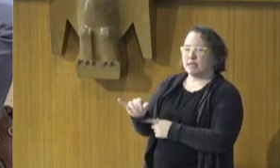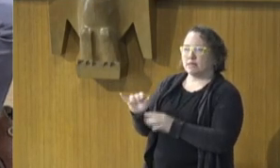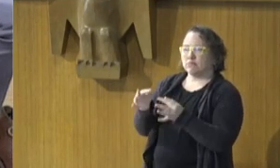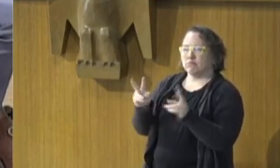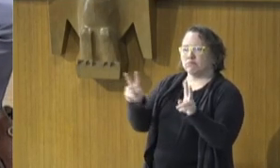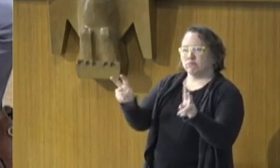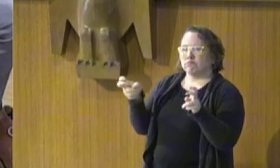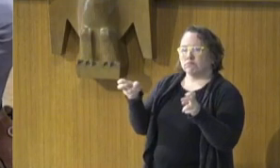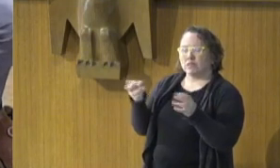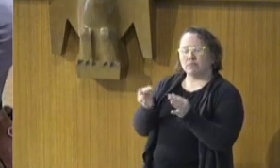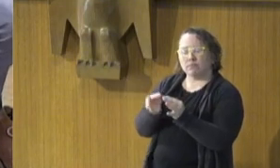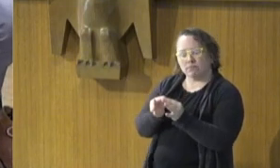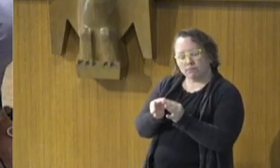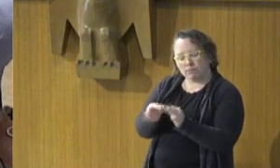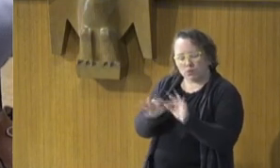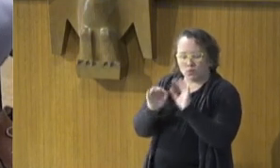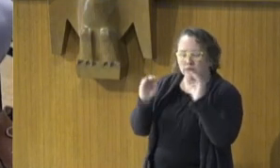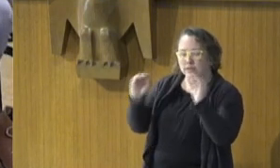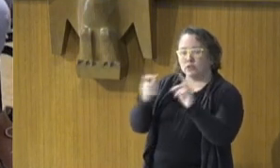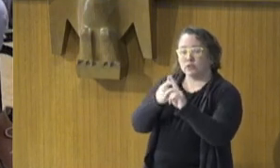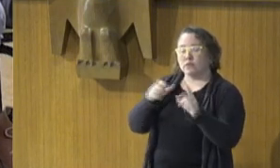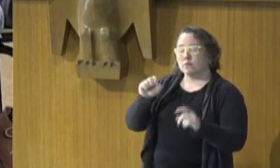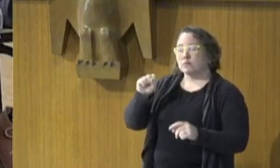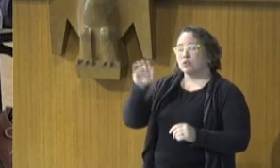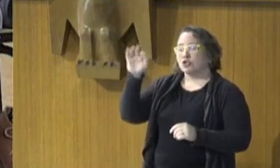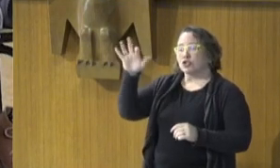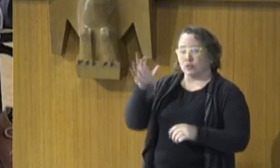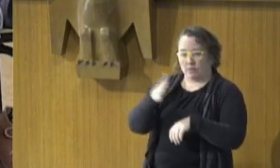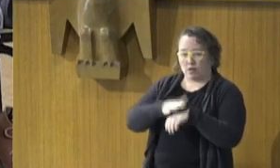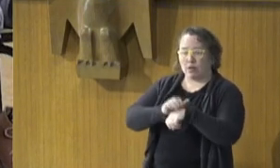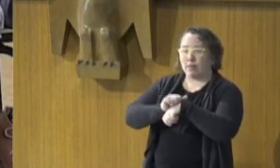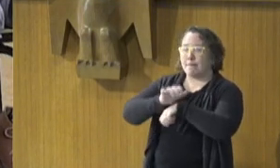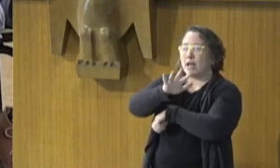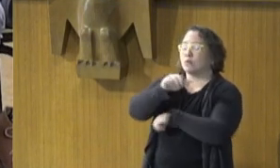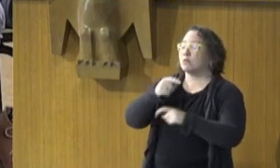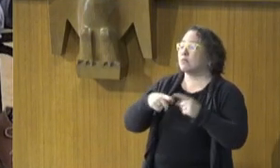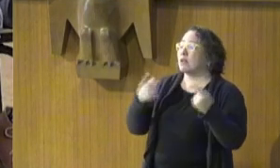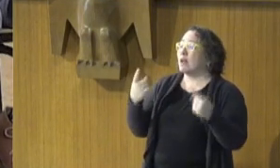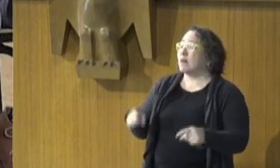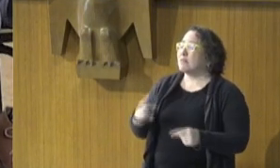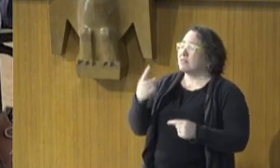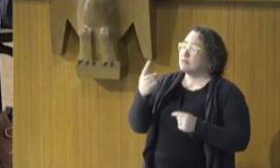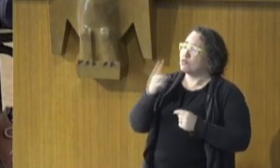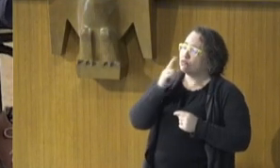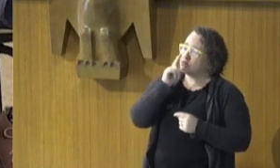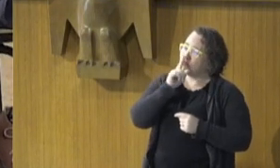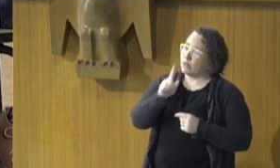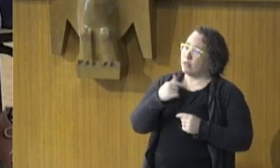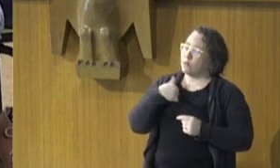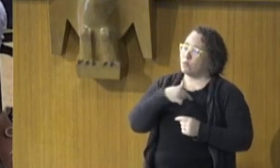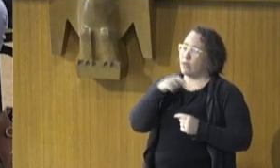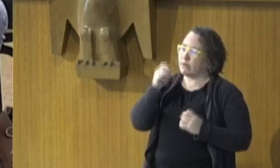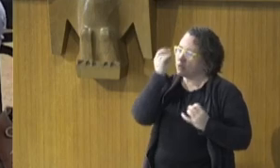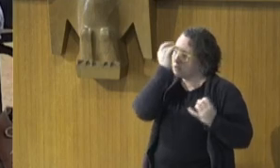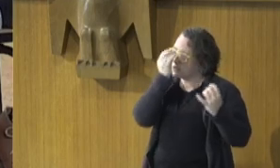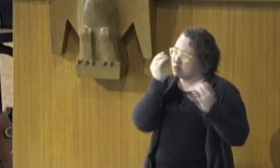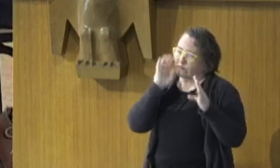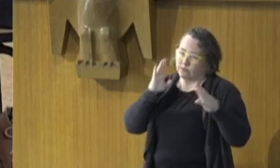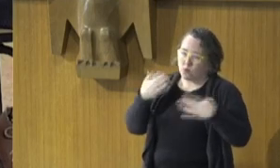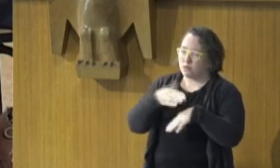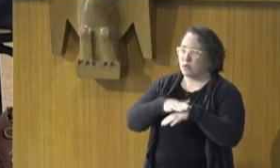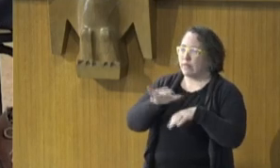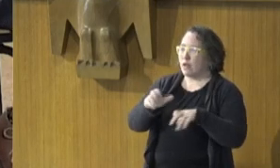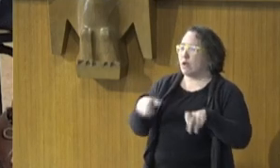teaching of the Sermon on the Mount, and it is a hard teaching, and it is one that we have to continue to focus on